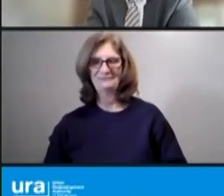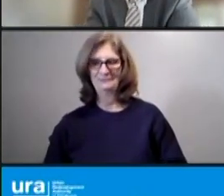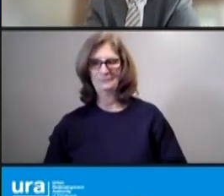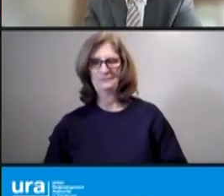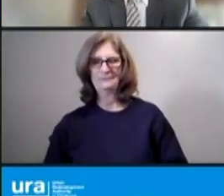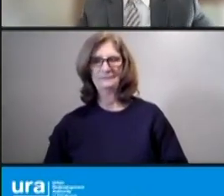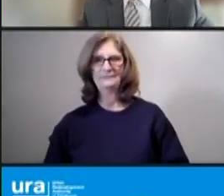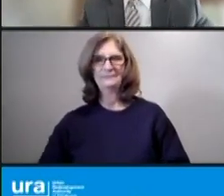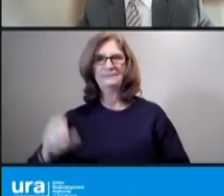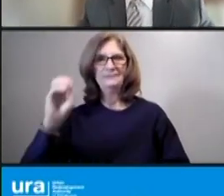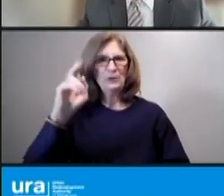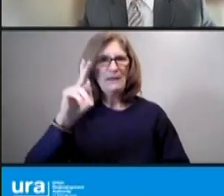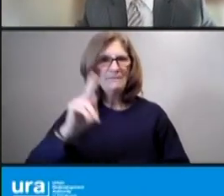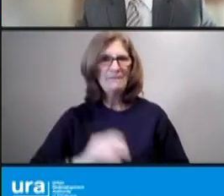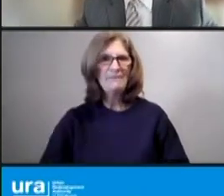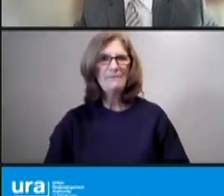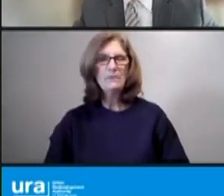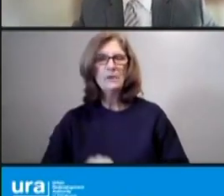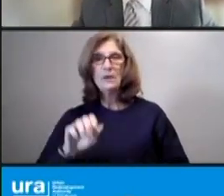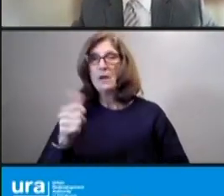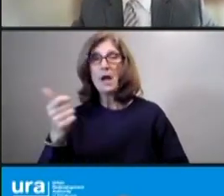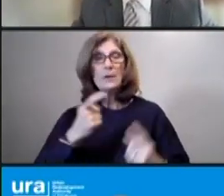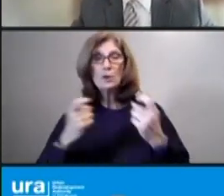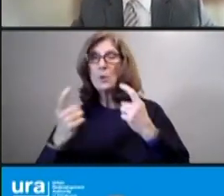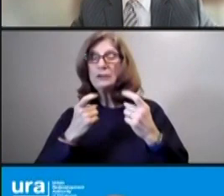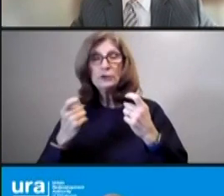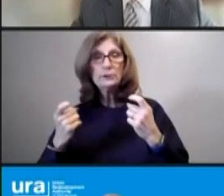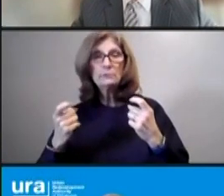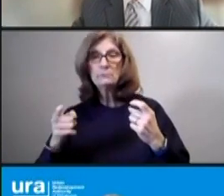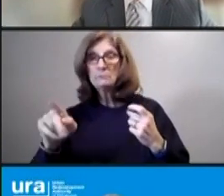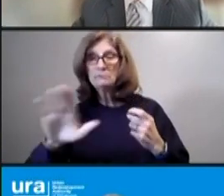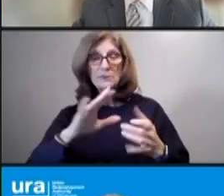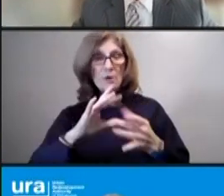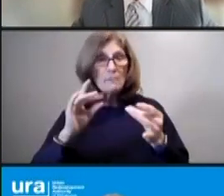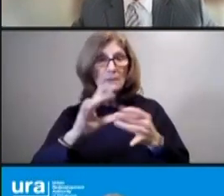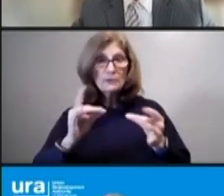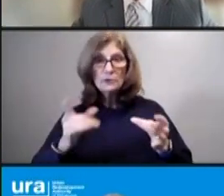Okay. Any other questions, comments, concerns?